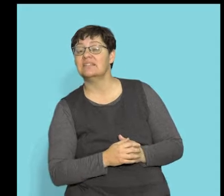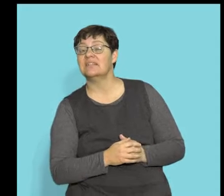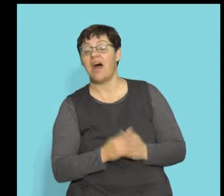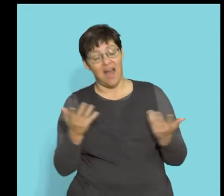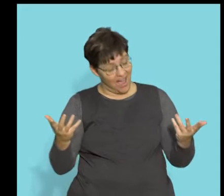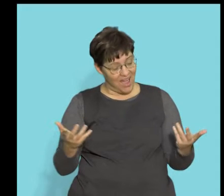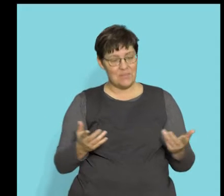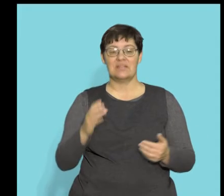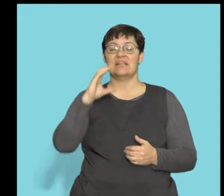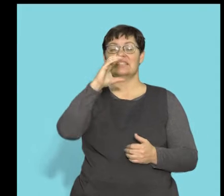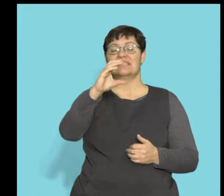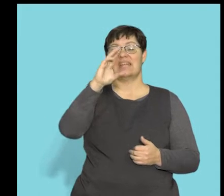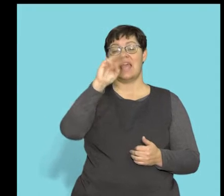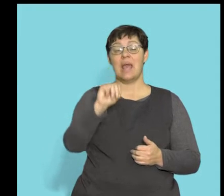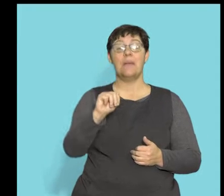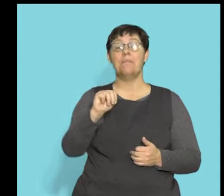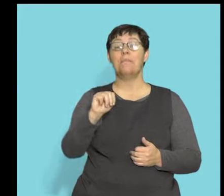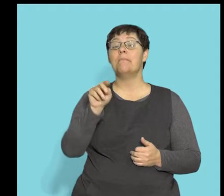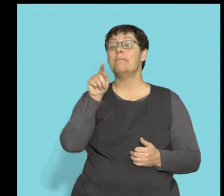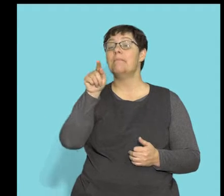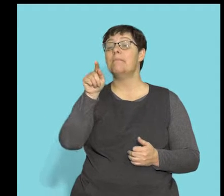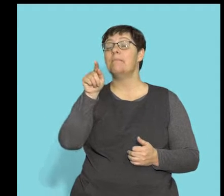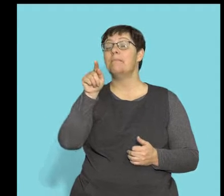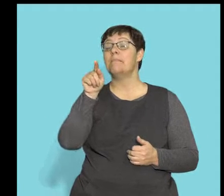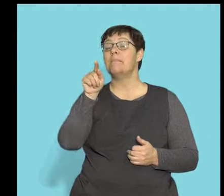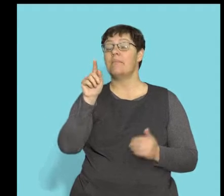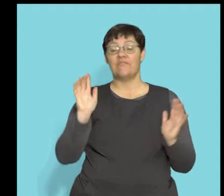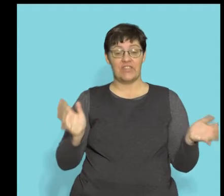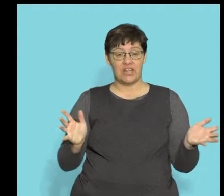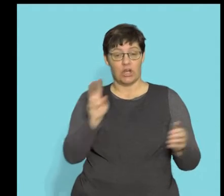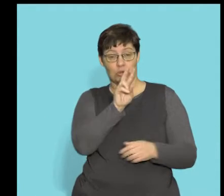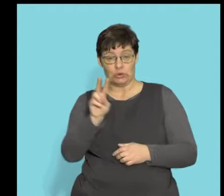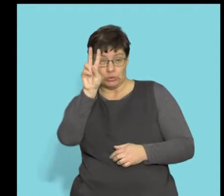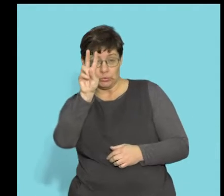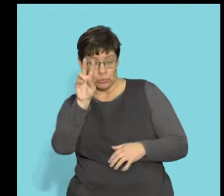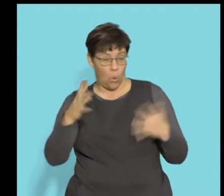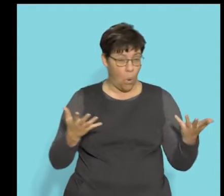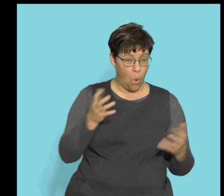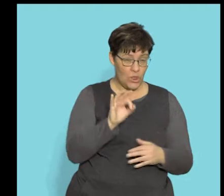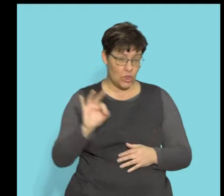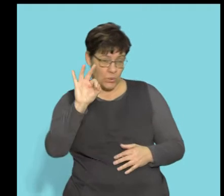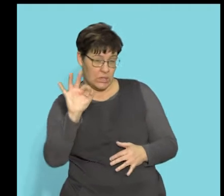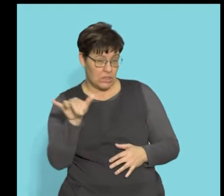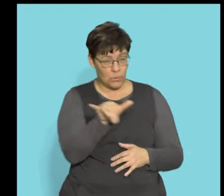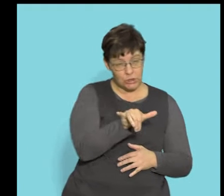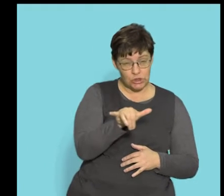No, I've forgotten my units. So it's going to be centimeters. Is it going to be squared or cubed,